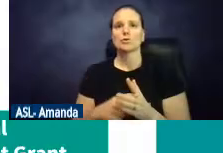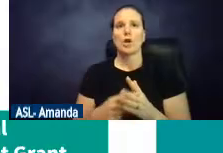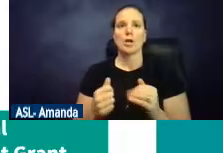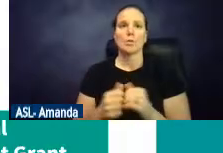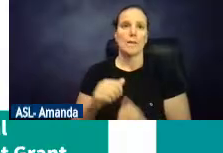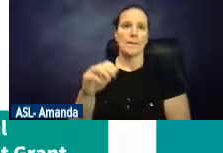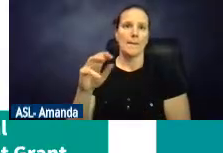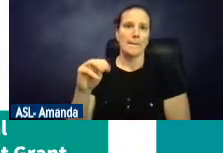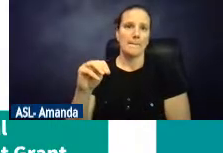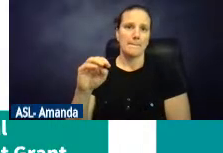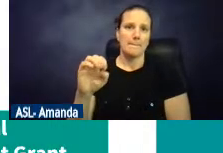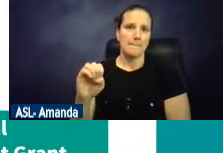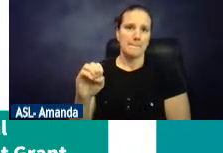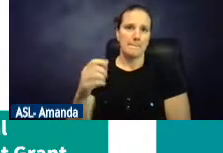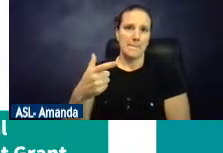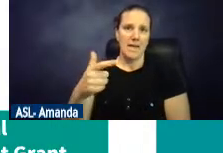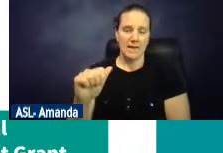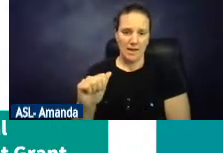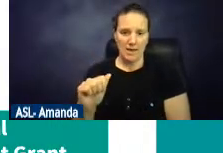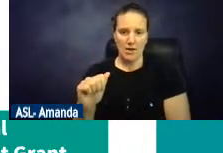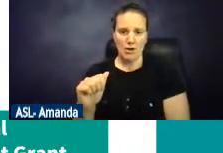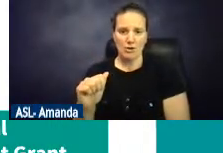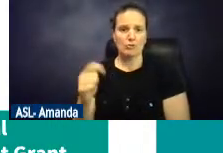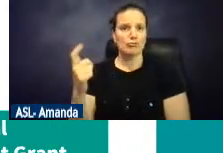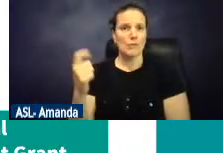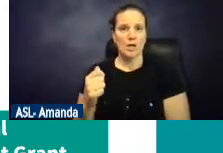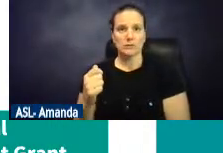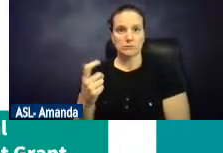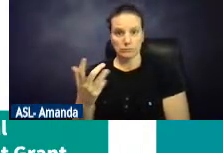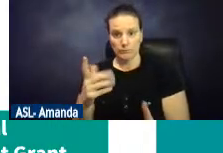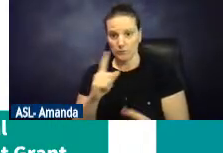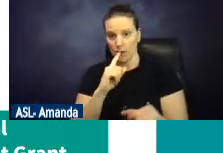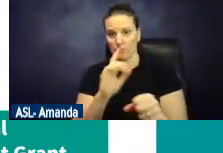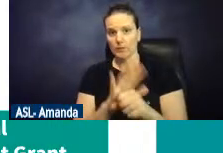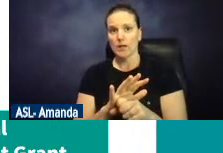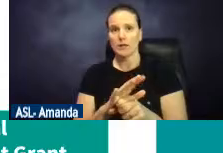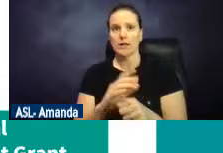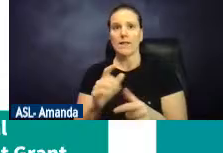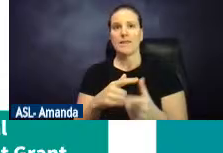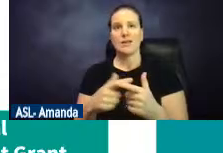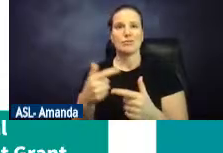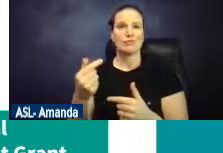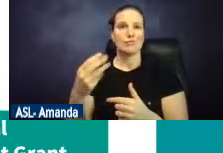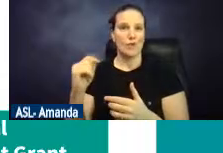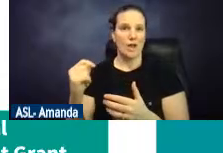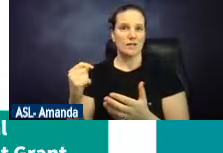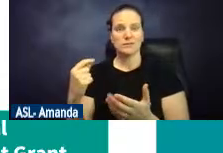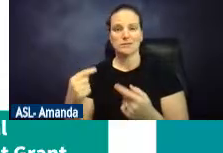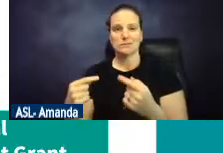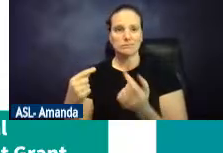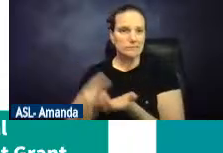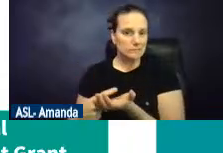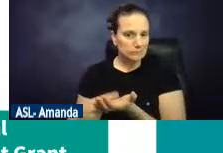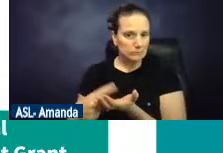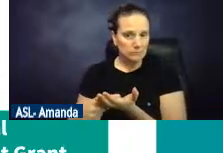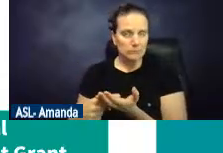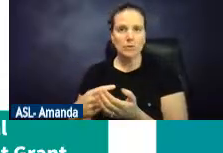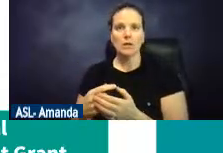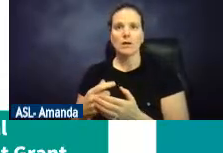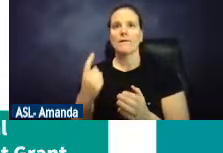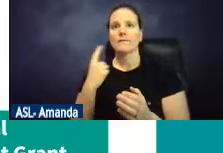grant, what we've obligated and that we have a grant agreement executed. Similarly for the BIP